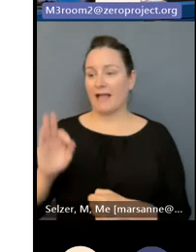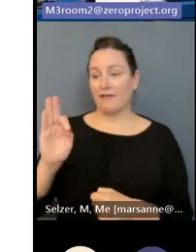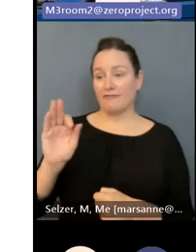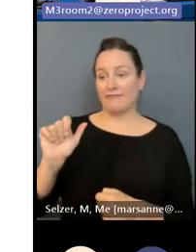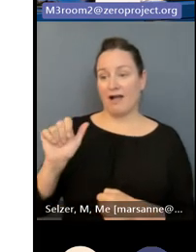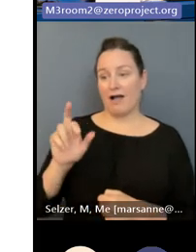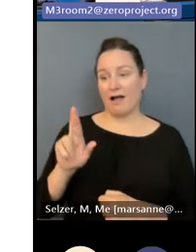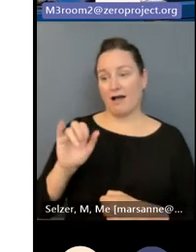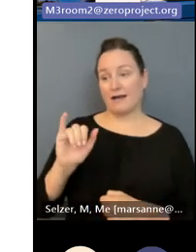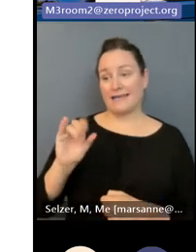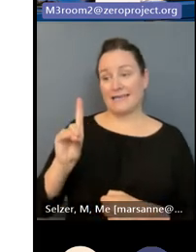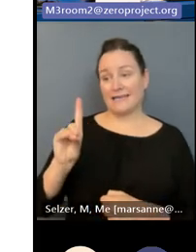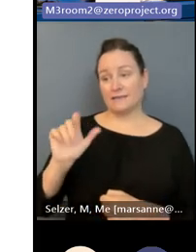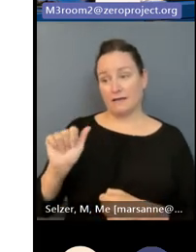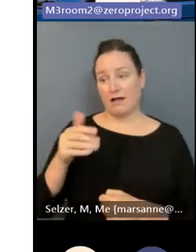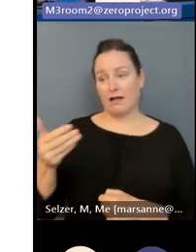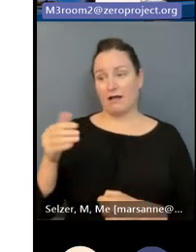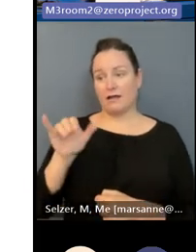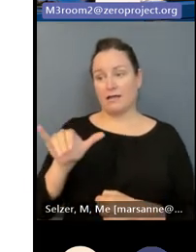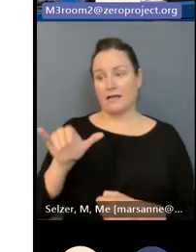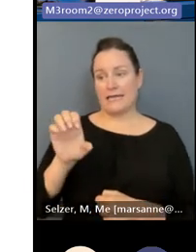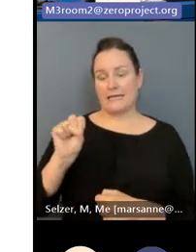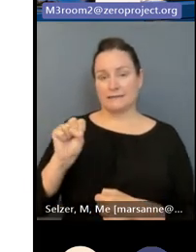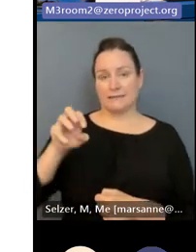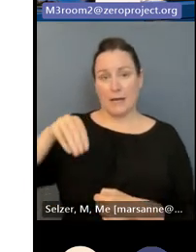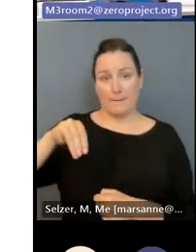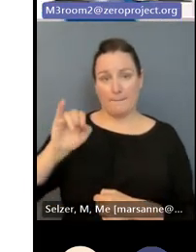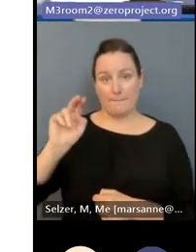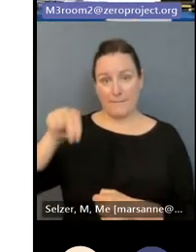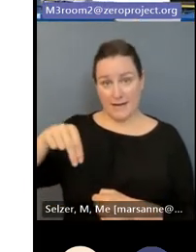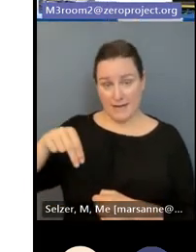Yeah, hi, this is Farida. I'm from Bangladesh. I'm